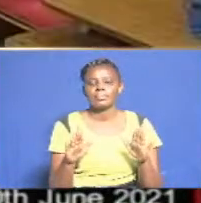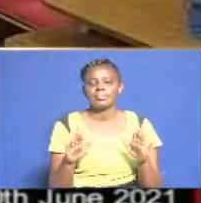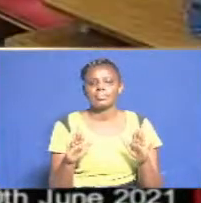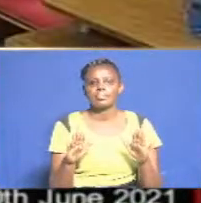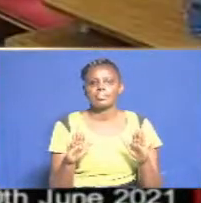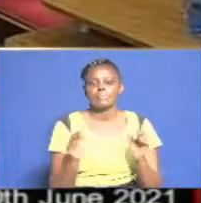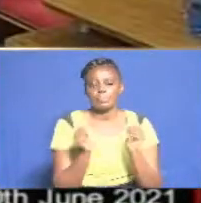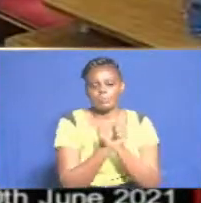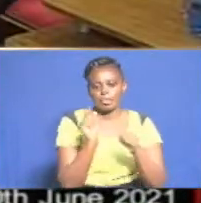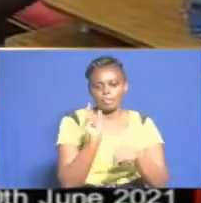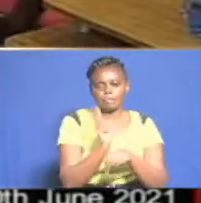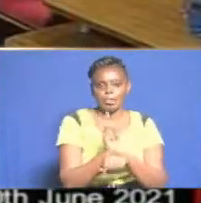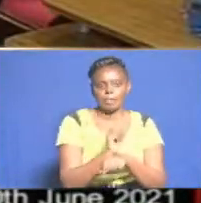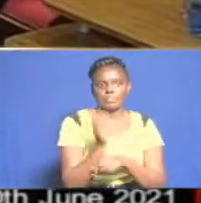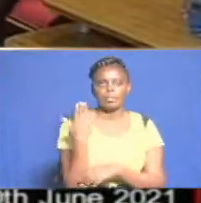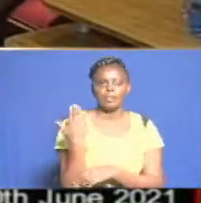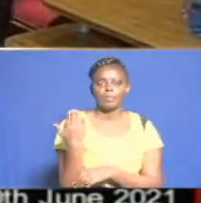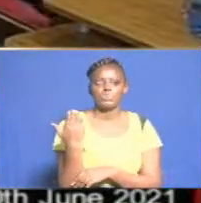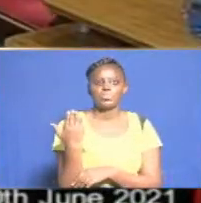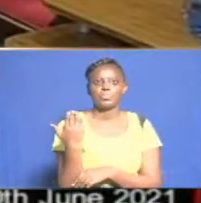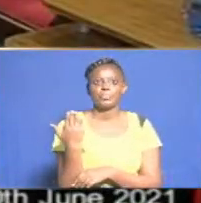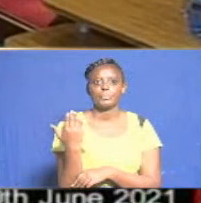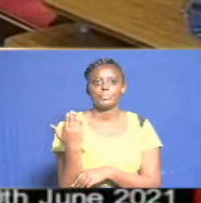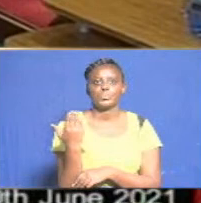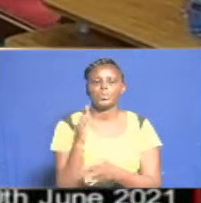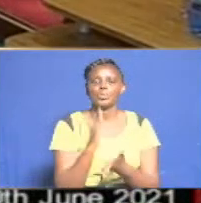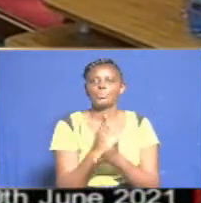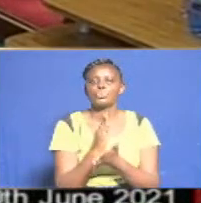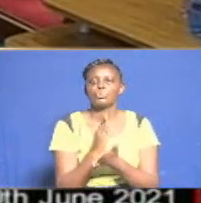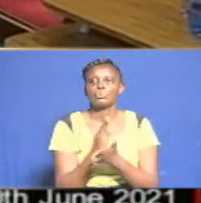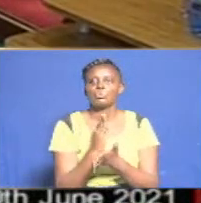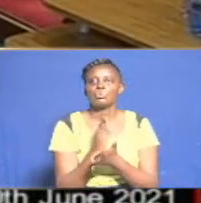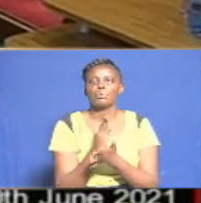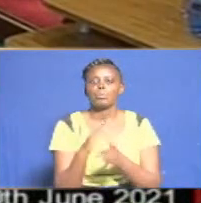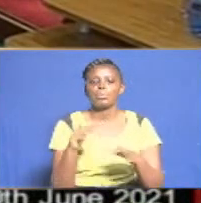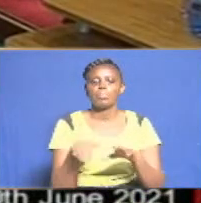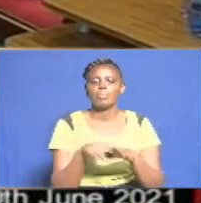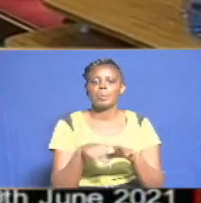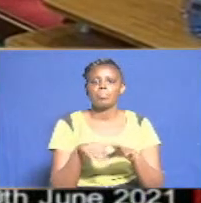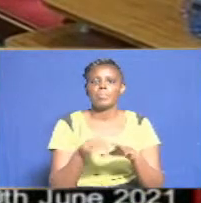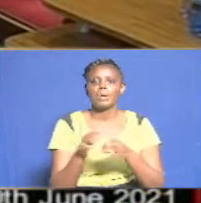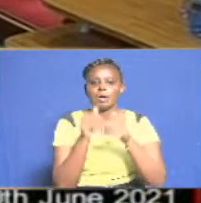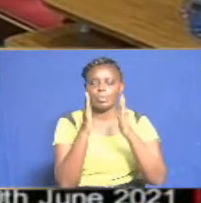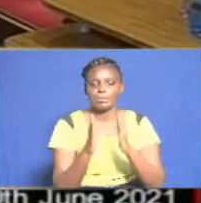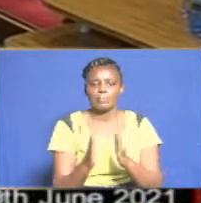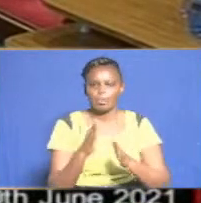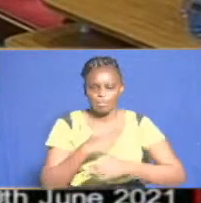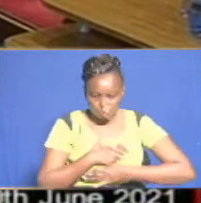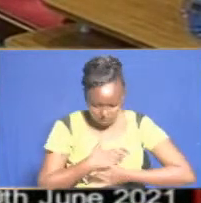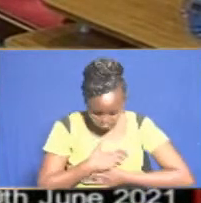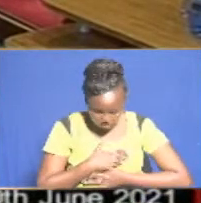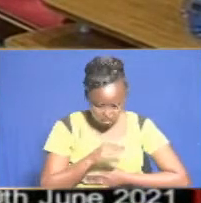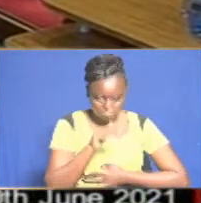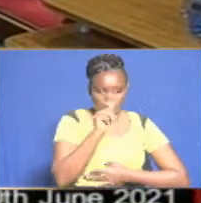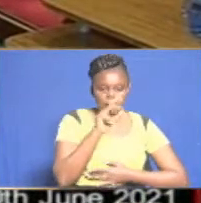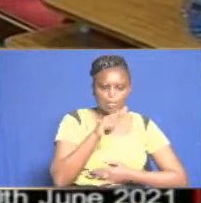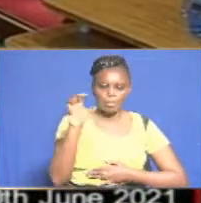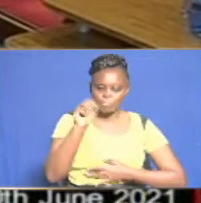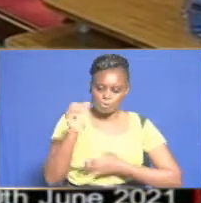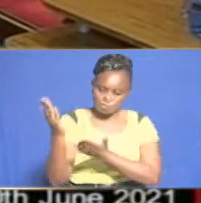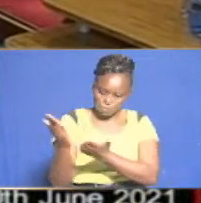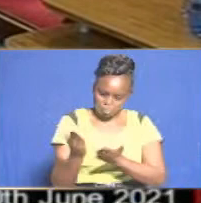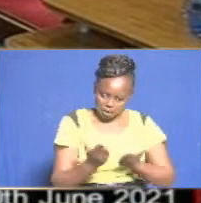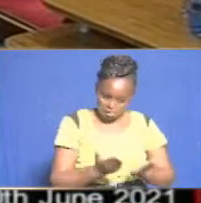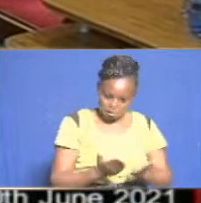about 10 minutes ago, and of course was received by members of the House leadership, Honorable Amos Kimunya, a leader of